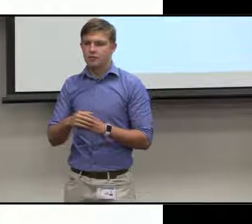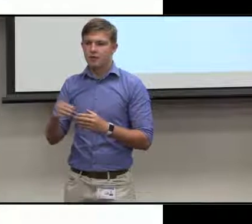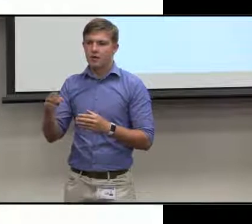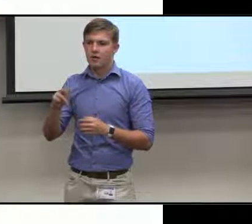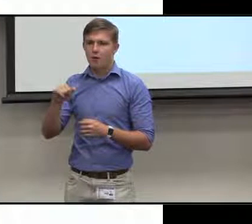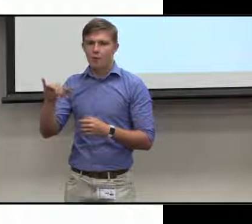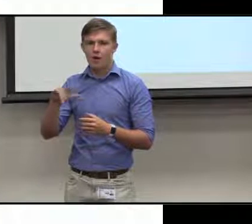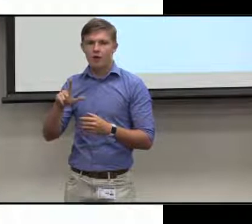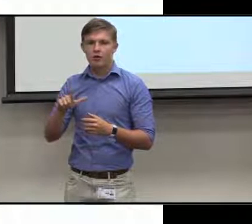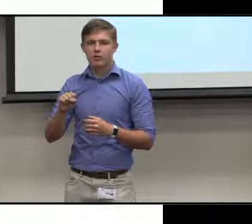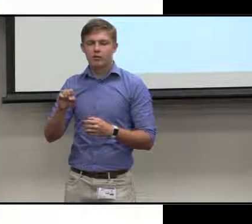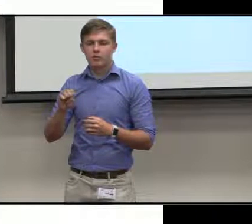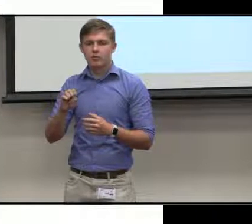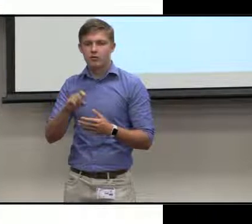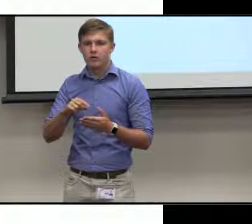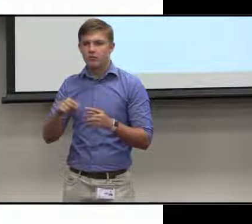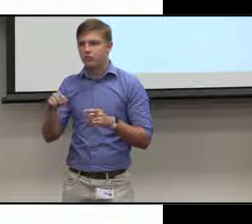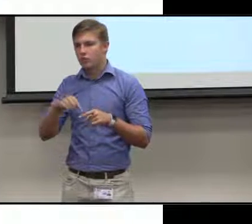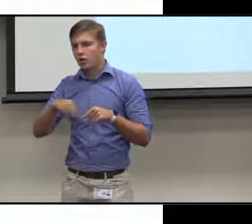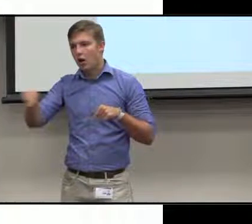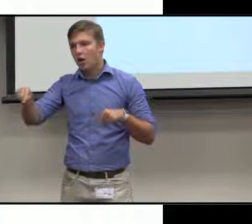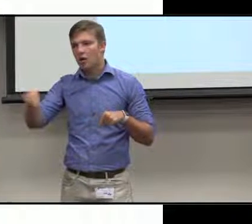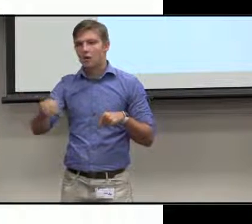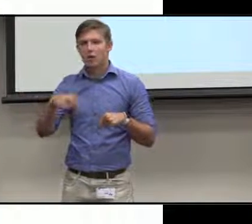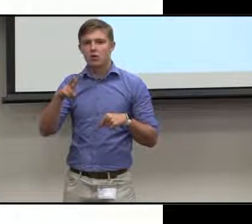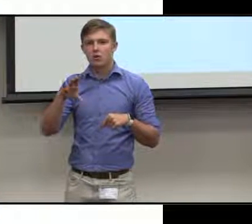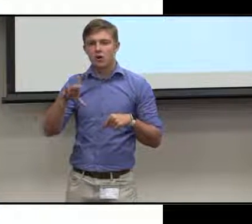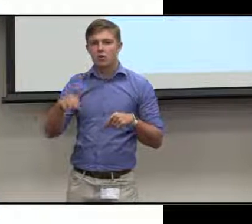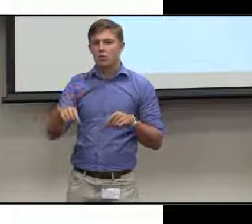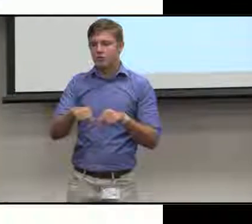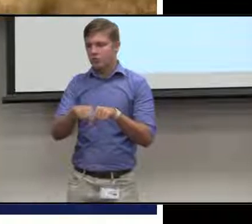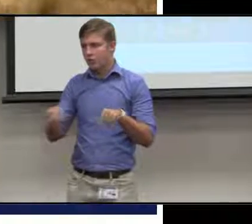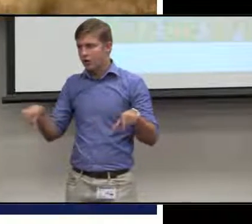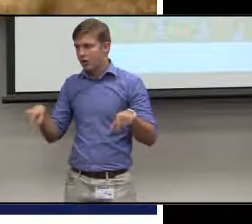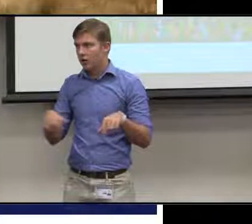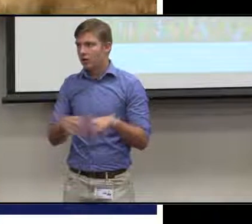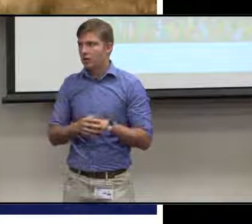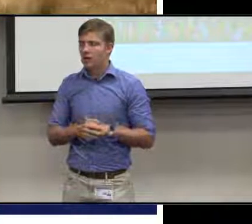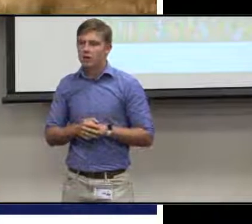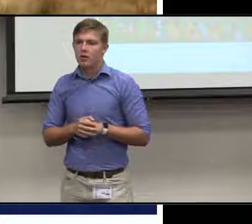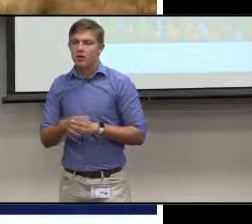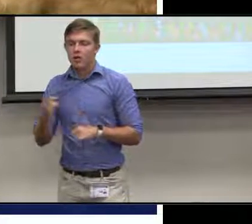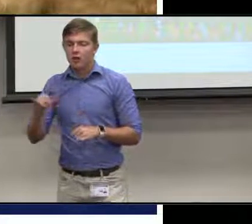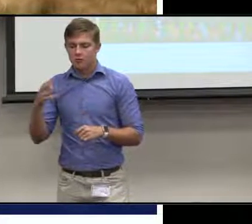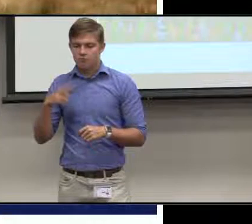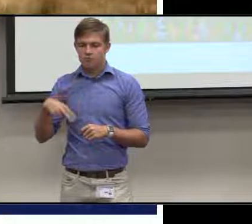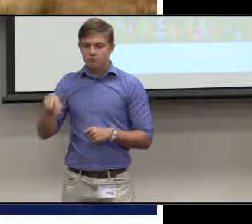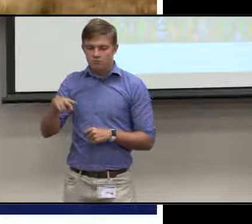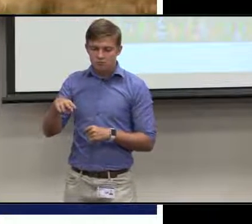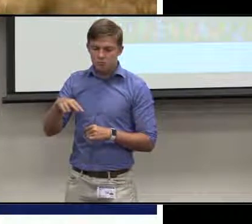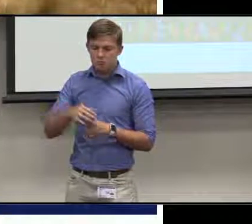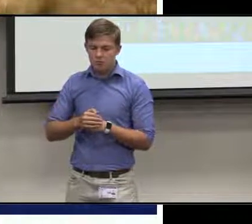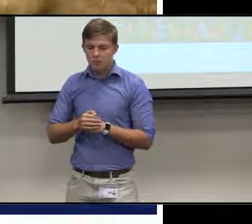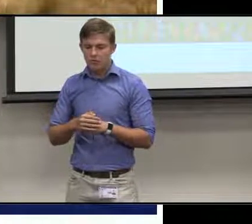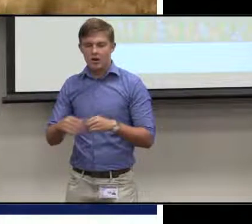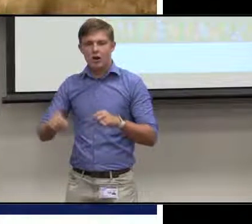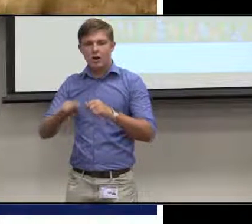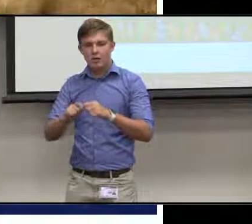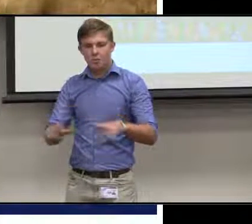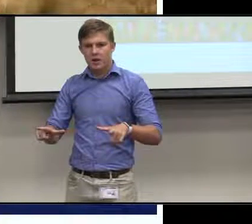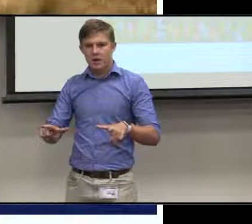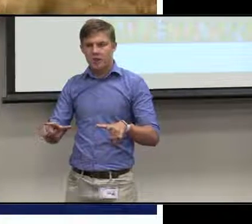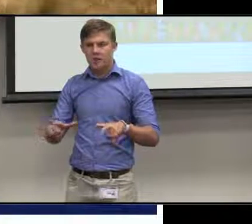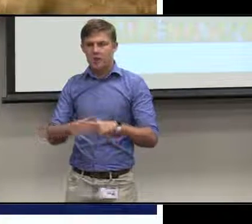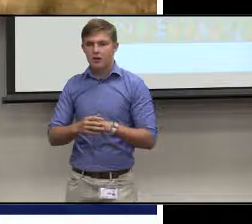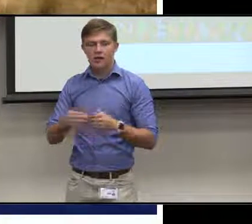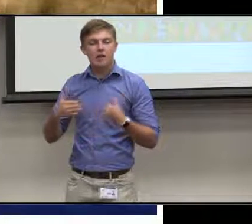its widest point. So it's very small compared to the United States. As you look at it, they still have a voice in the